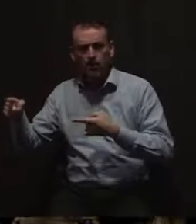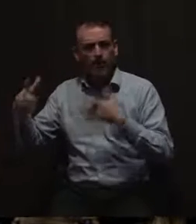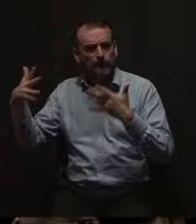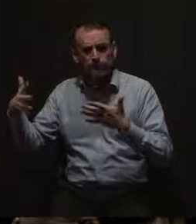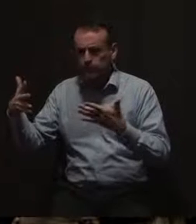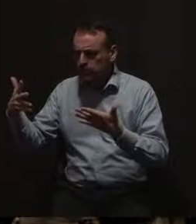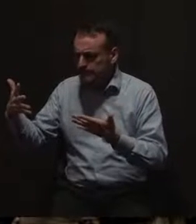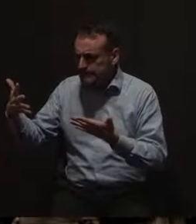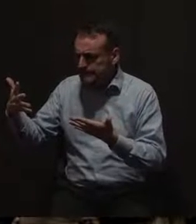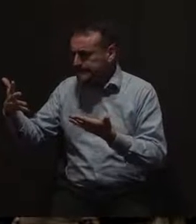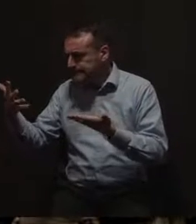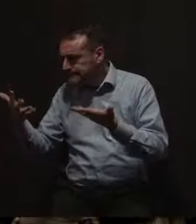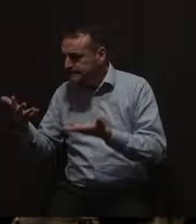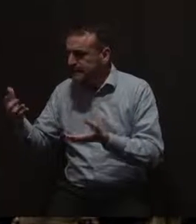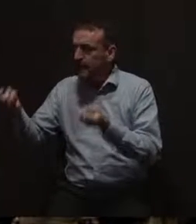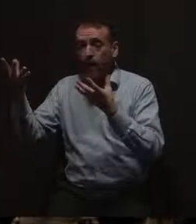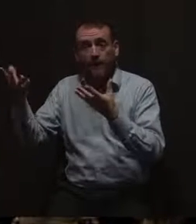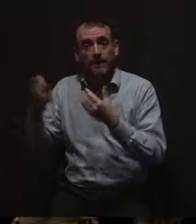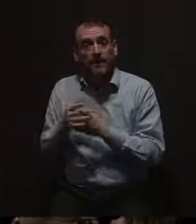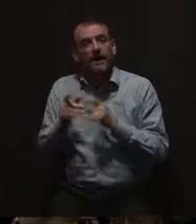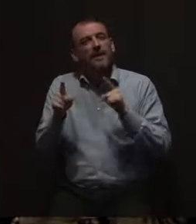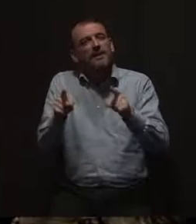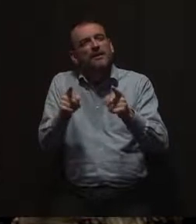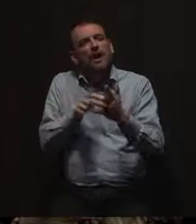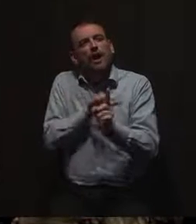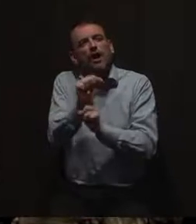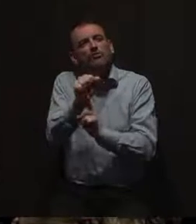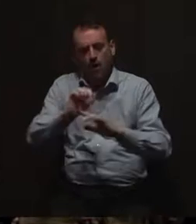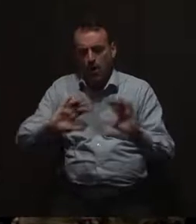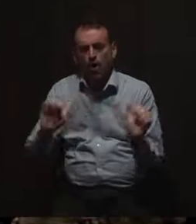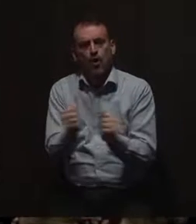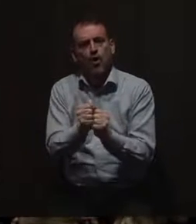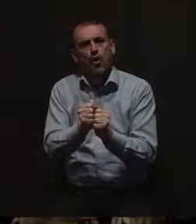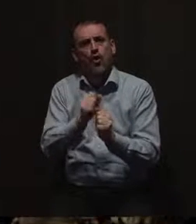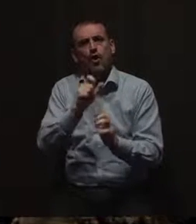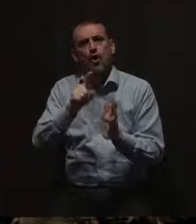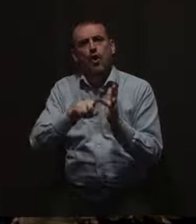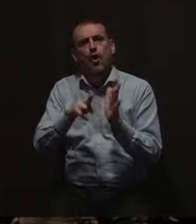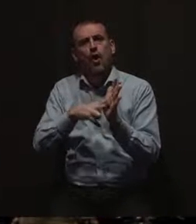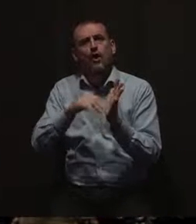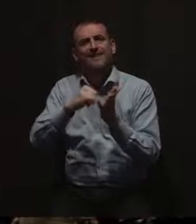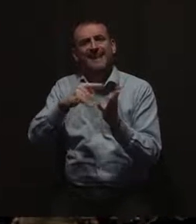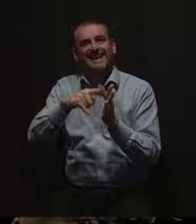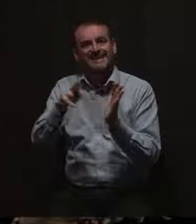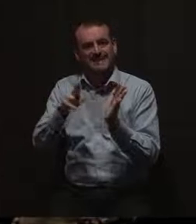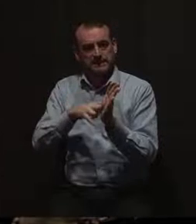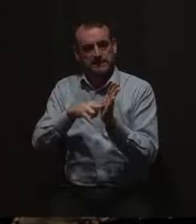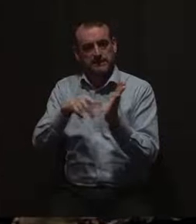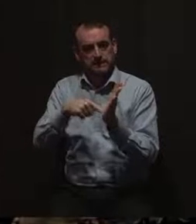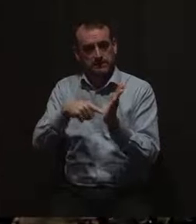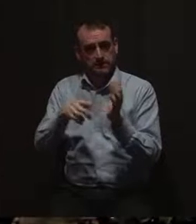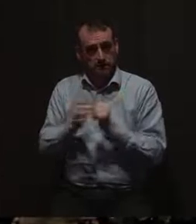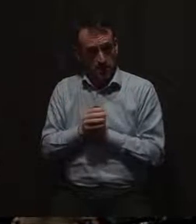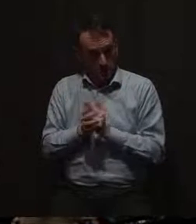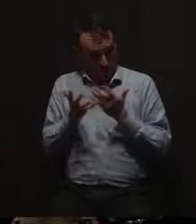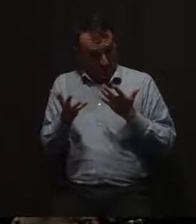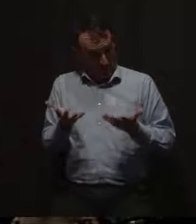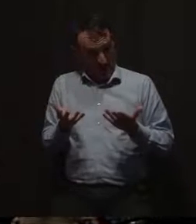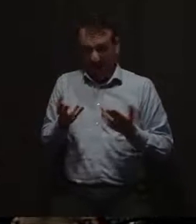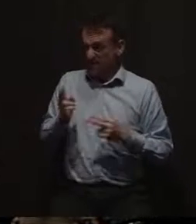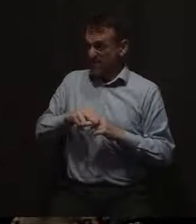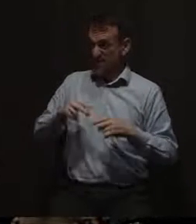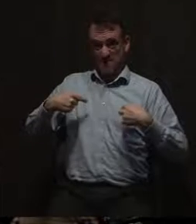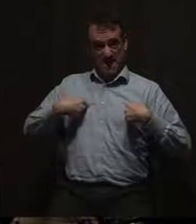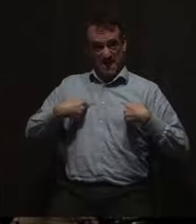people first have to say what they want, what they really want. But in our culture, basically, when we say what we want, we're seen as